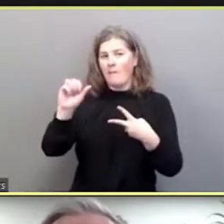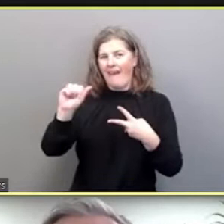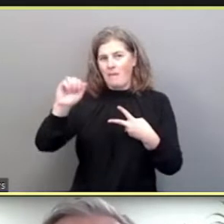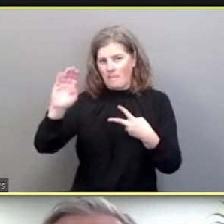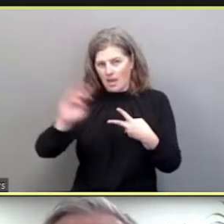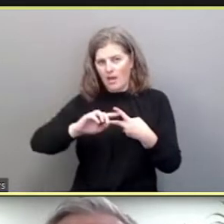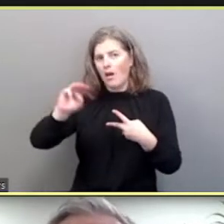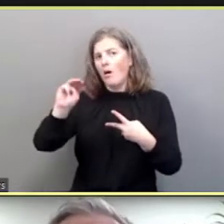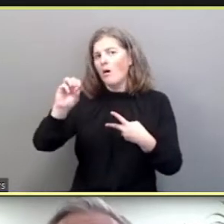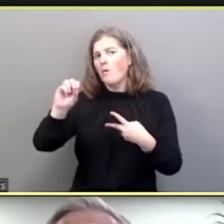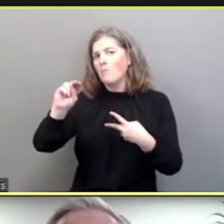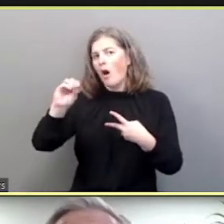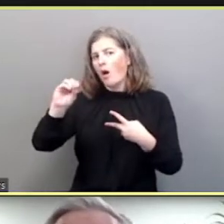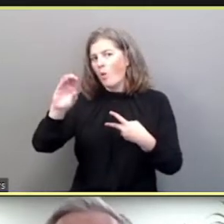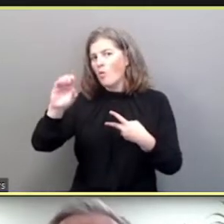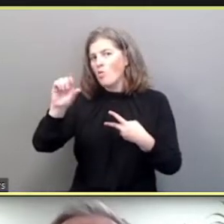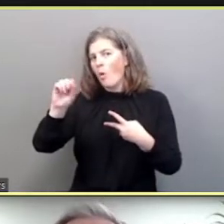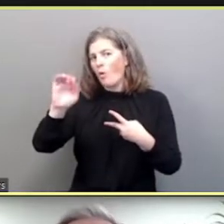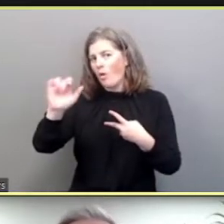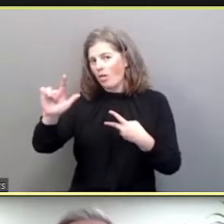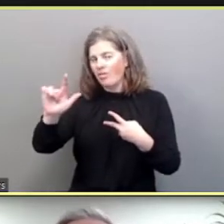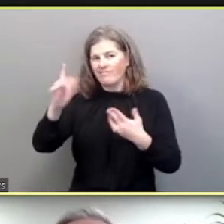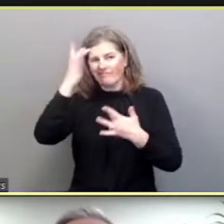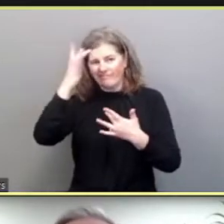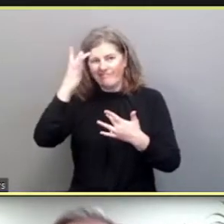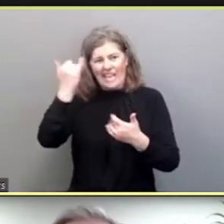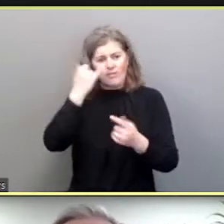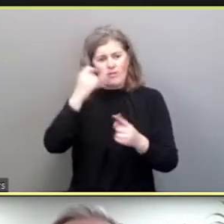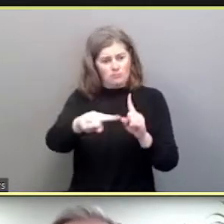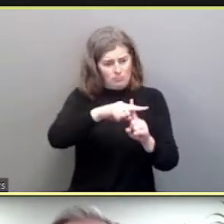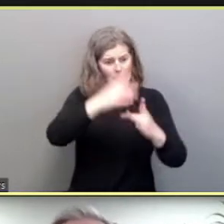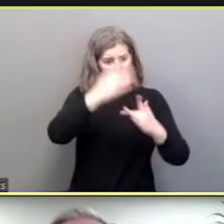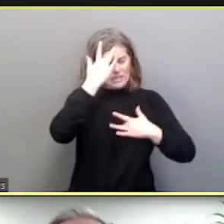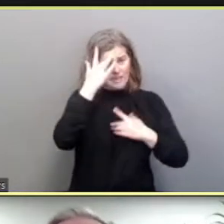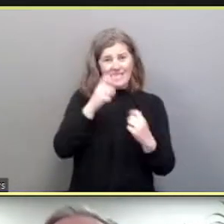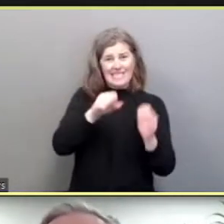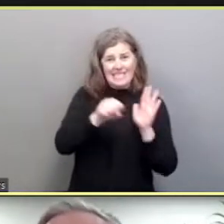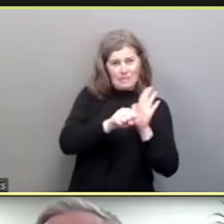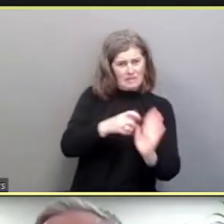with a positive COVID test, symptoms, who either is